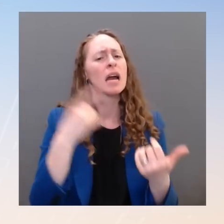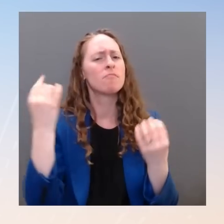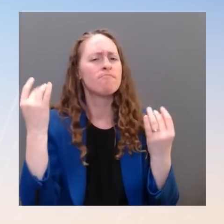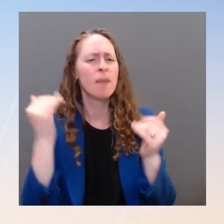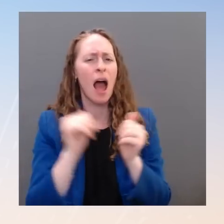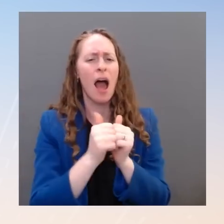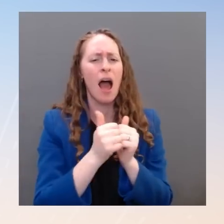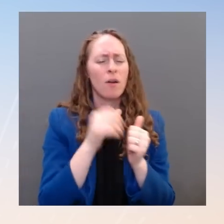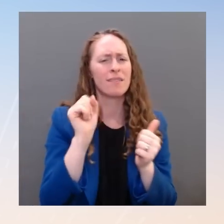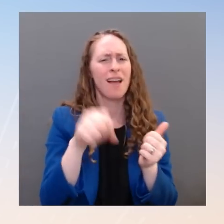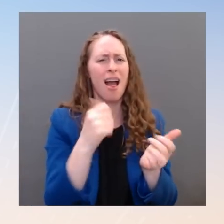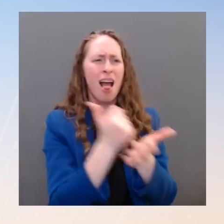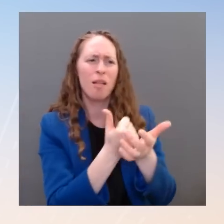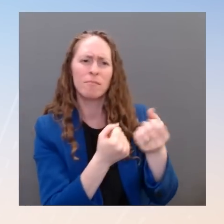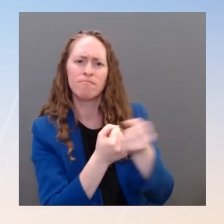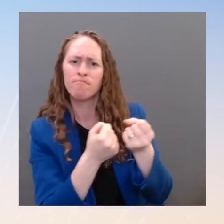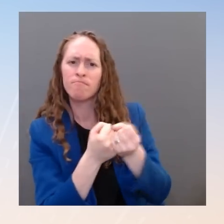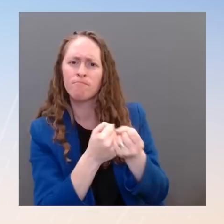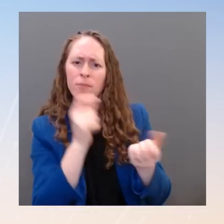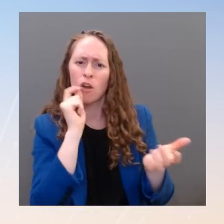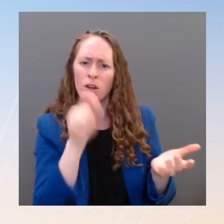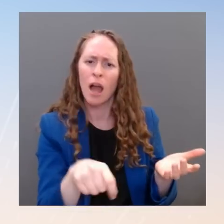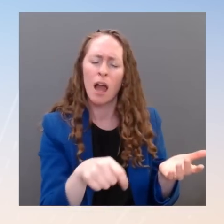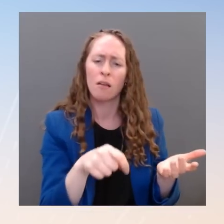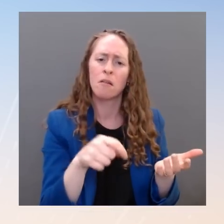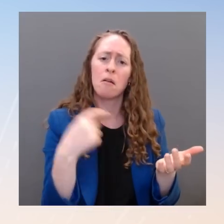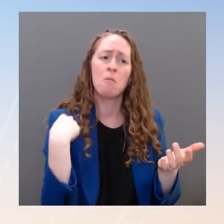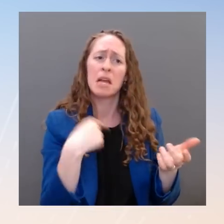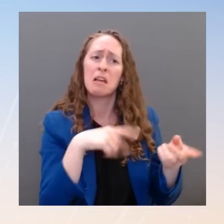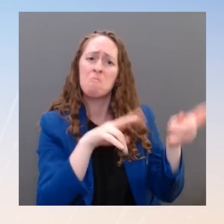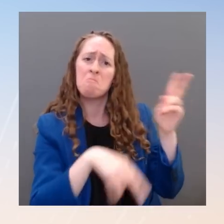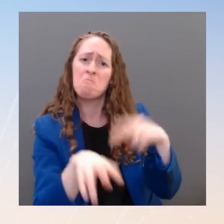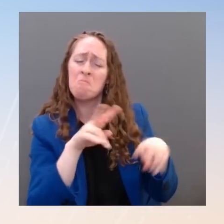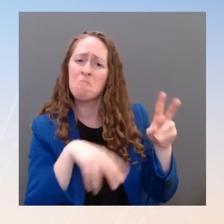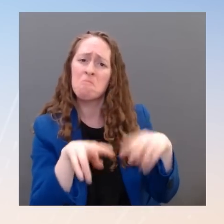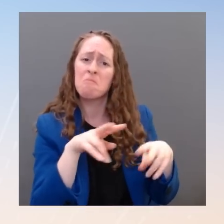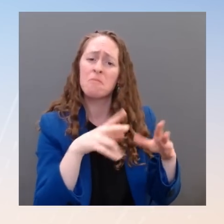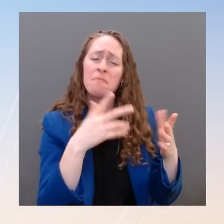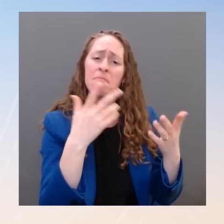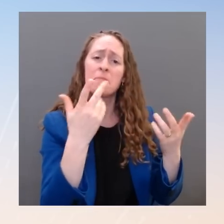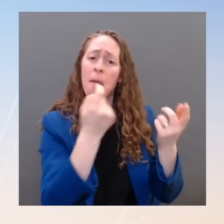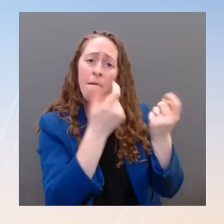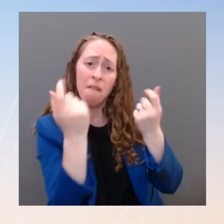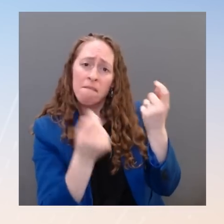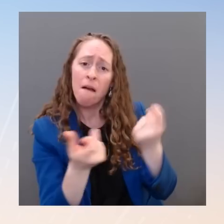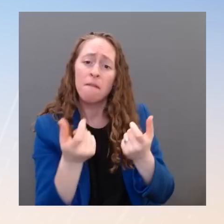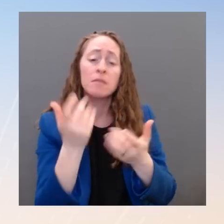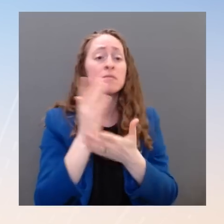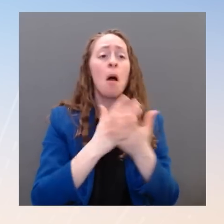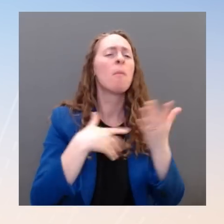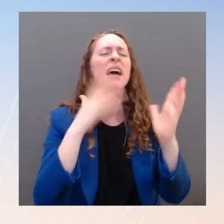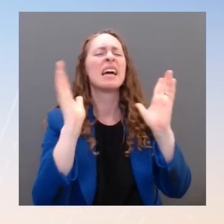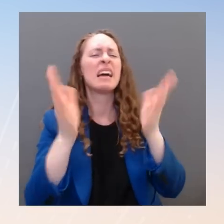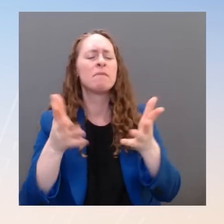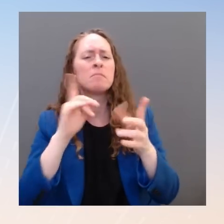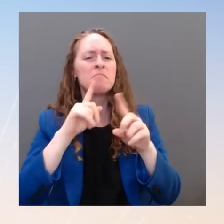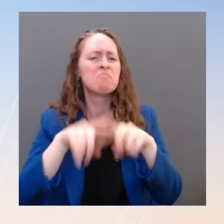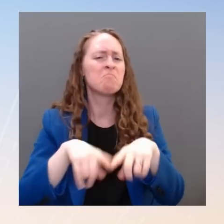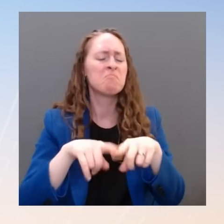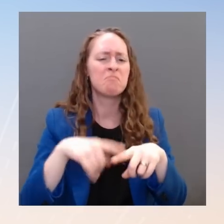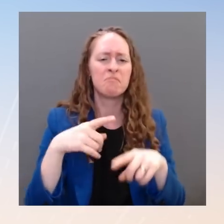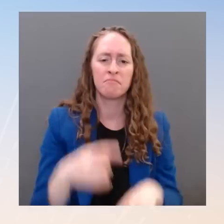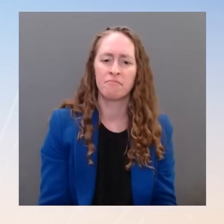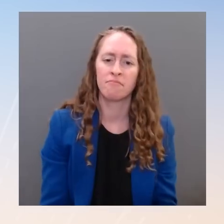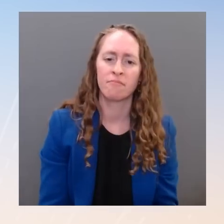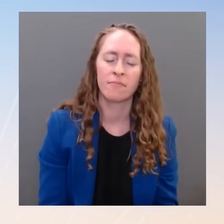tariffs, but there's a range of factors, and I just don't have anything to preview in that process at this point in time. That is something that he is considering.